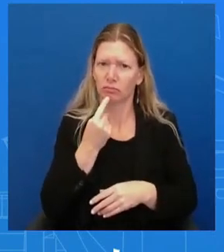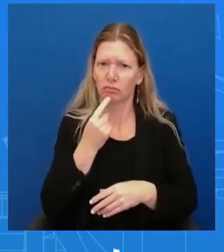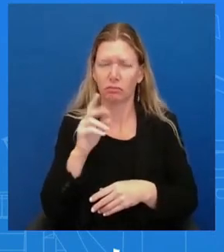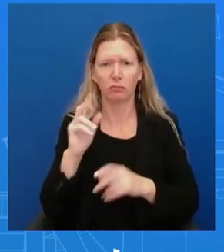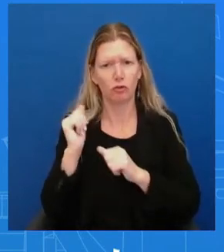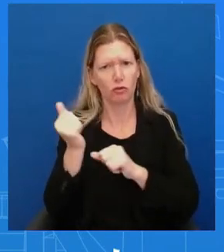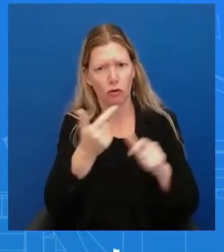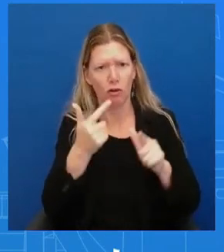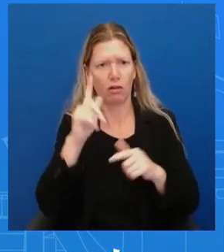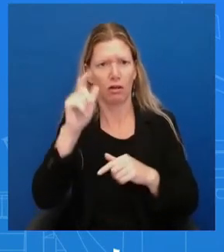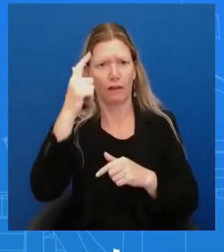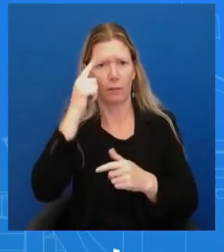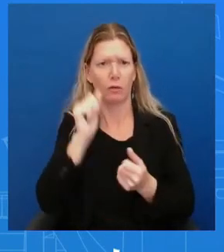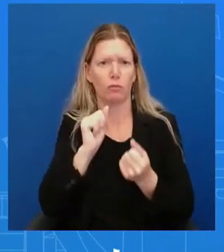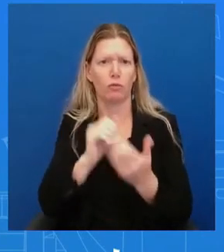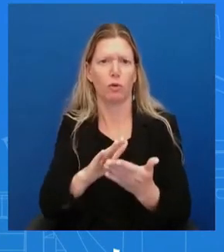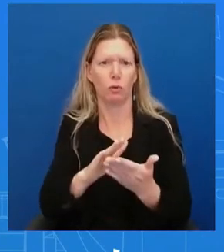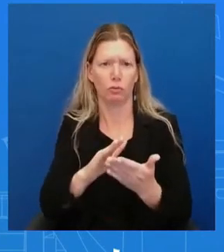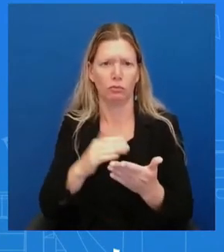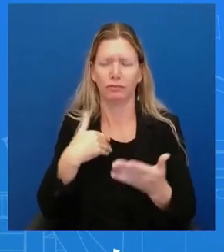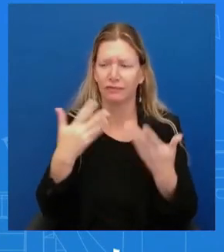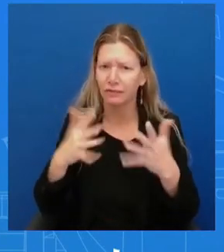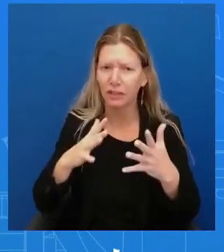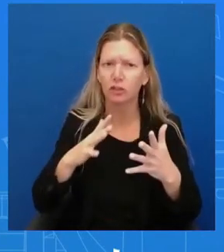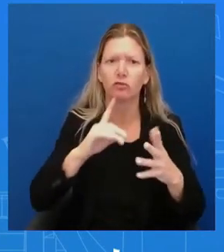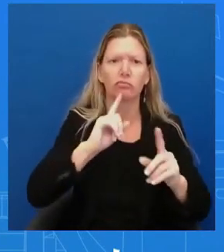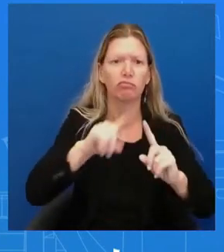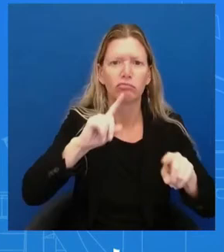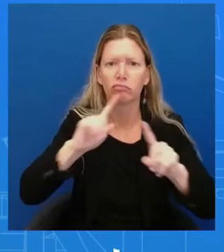agencies to do the three things that I listed out,